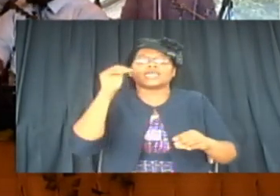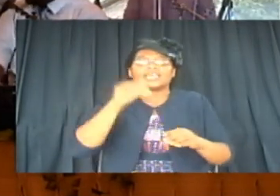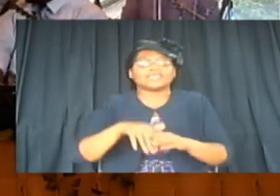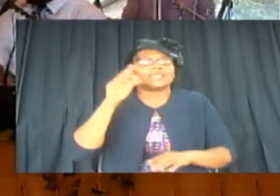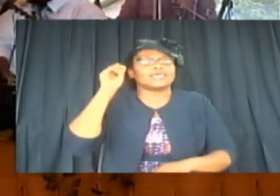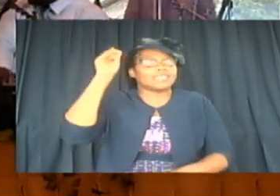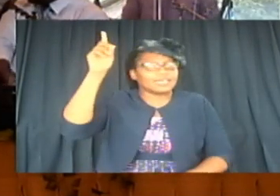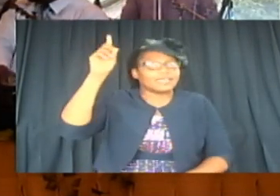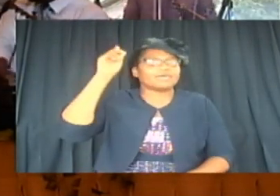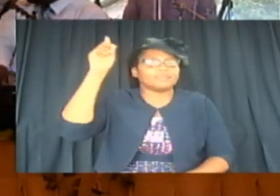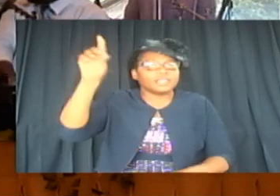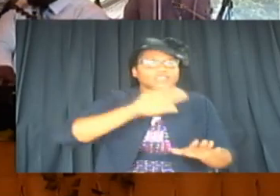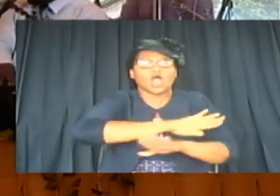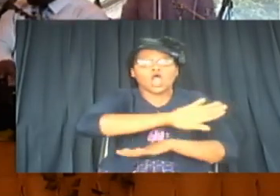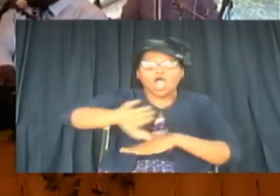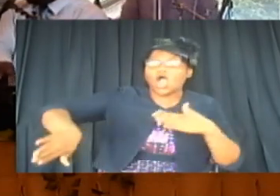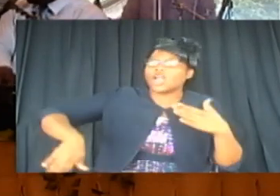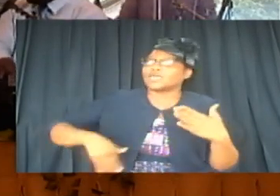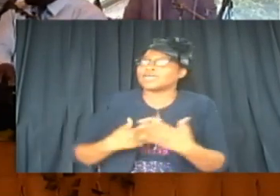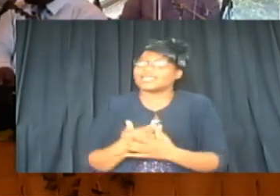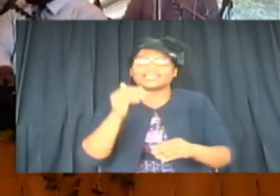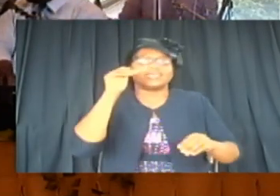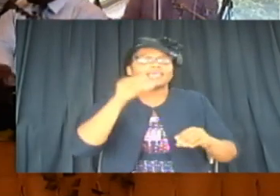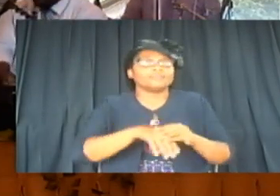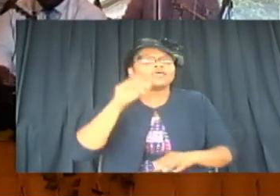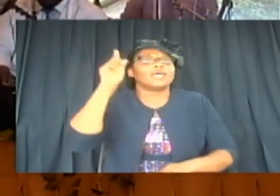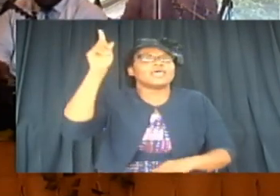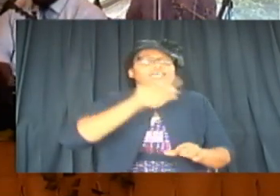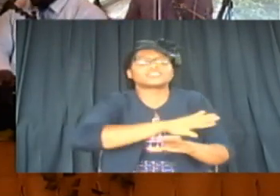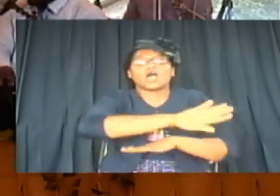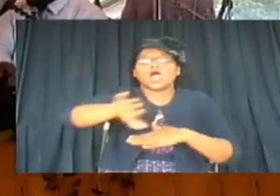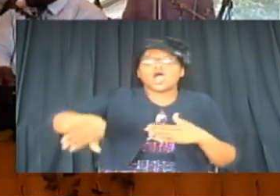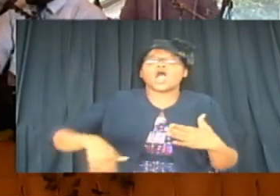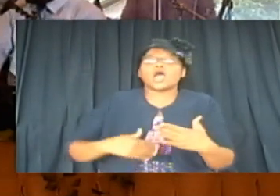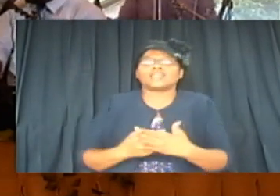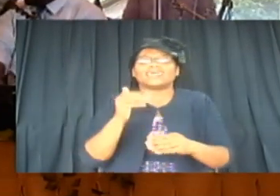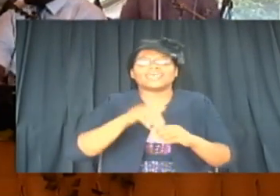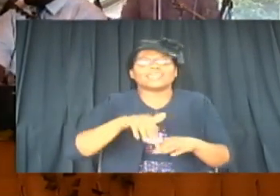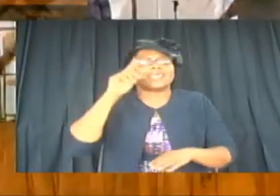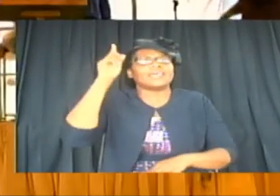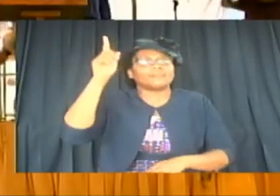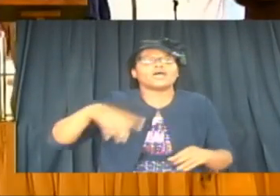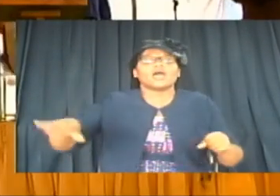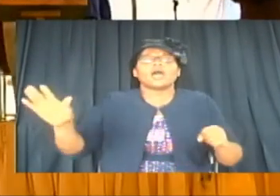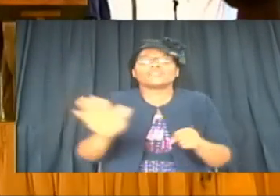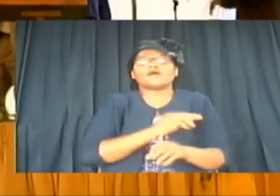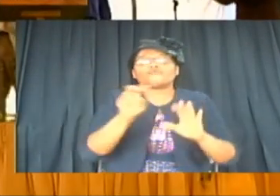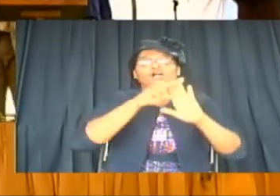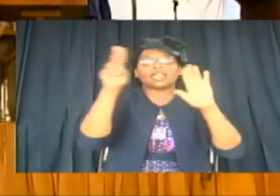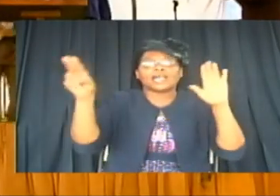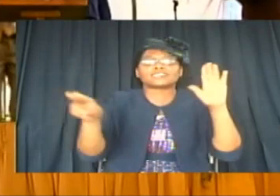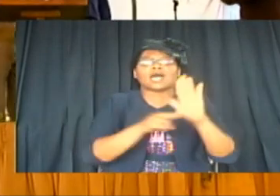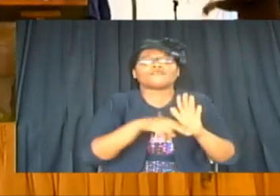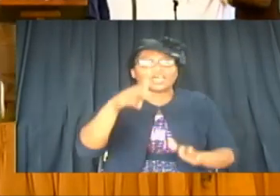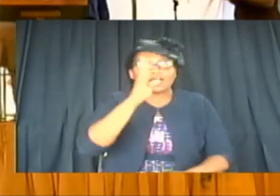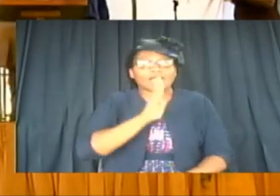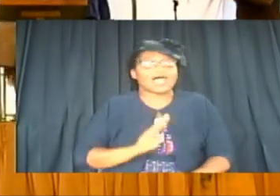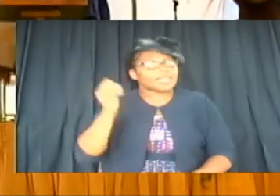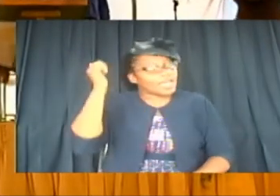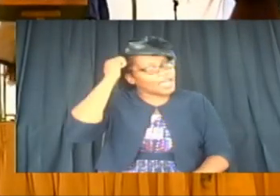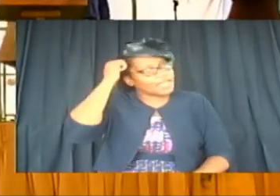all in Him. It's all in Him. It's all in Him. The fullness of